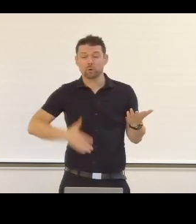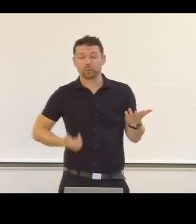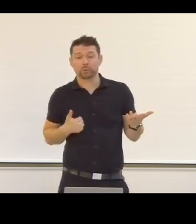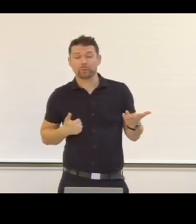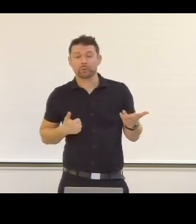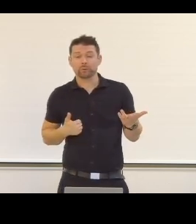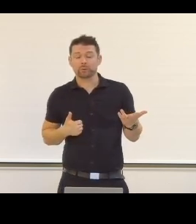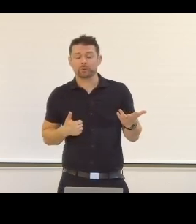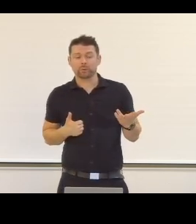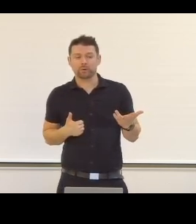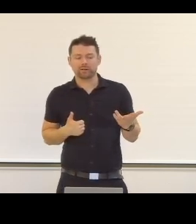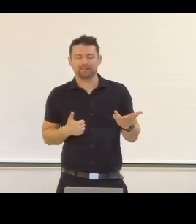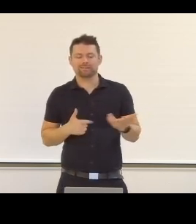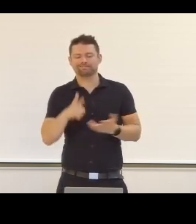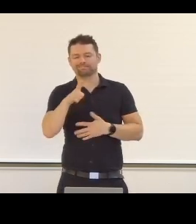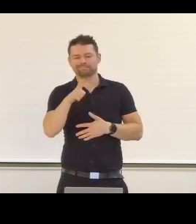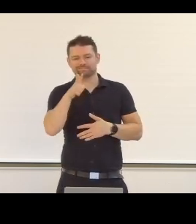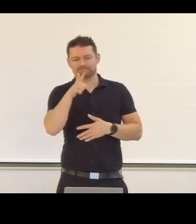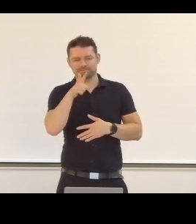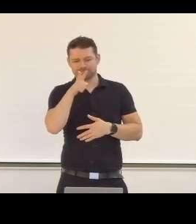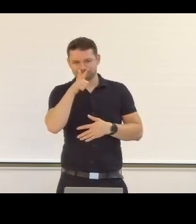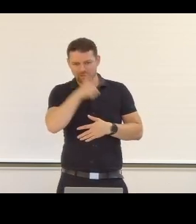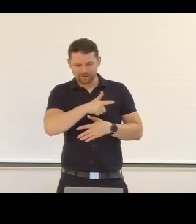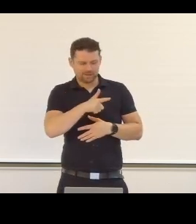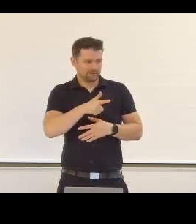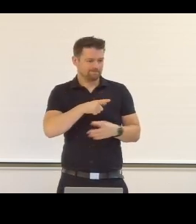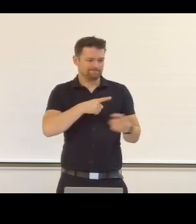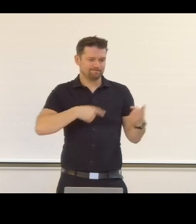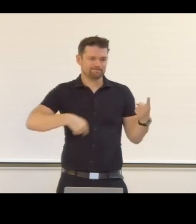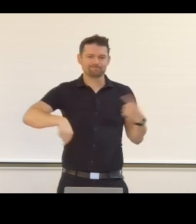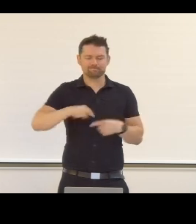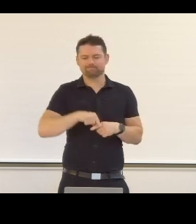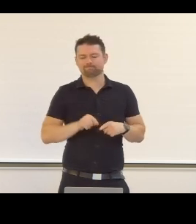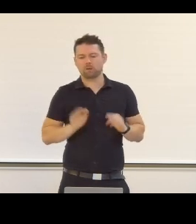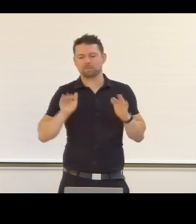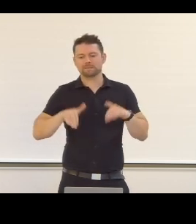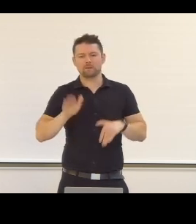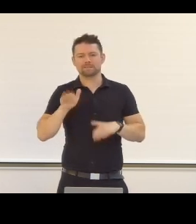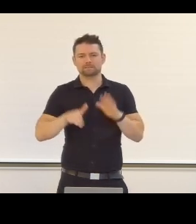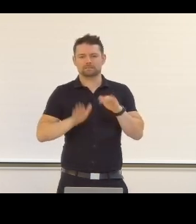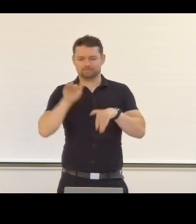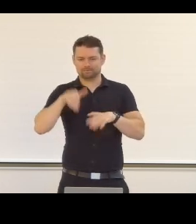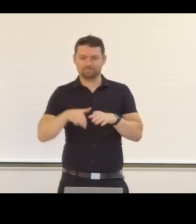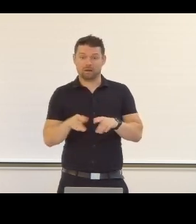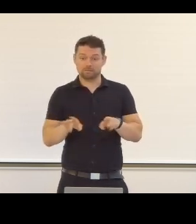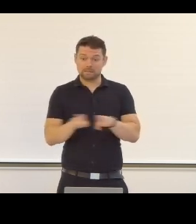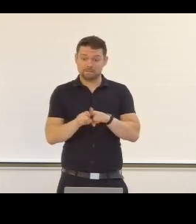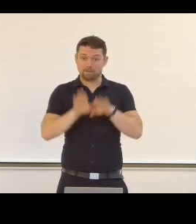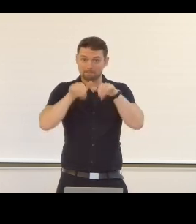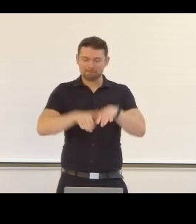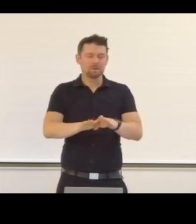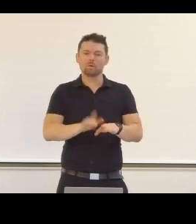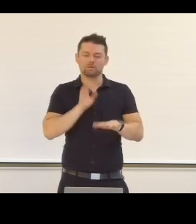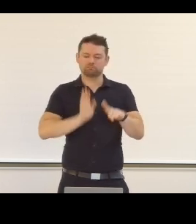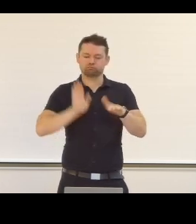that. But luckily, we all had ups and downs, but not at the same time. So as a crew,